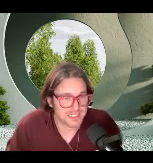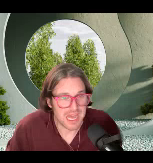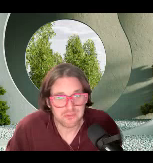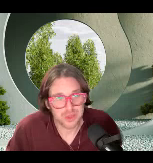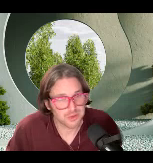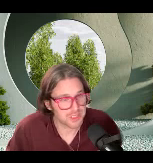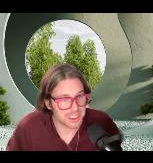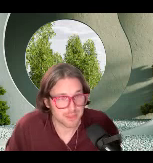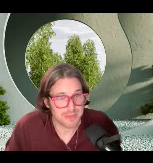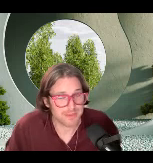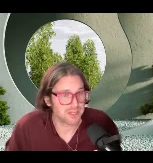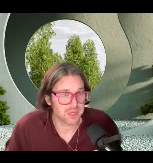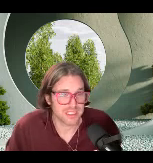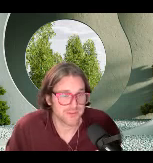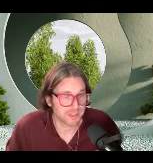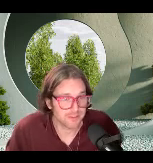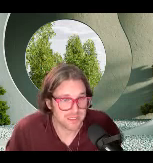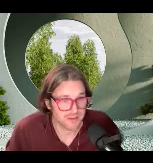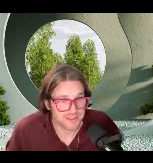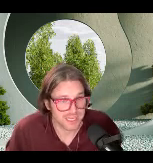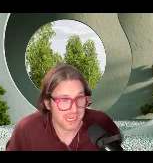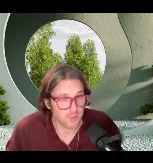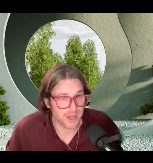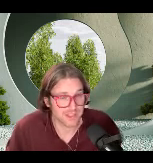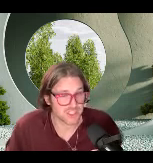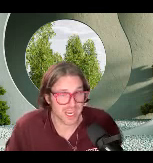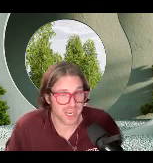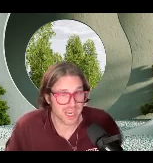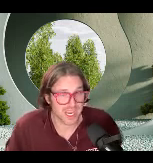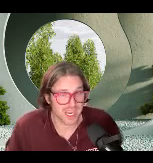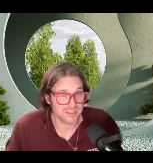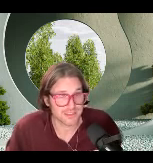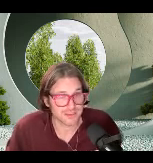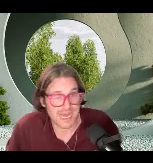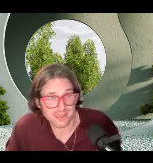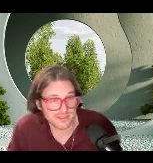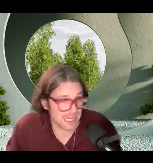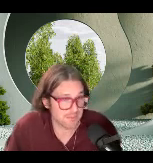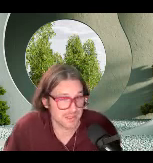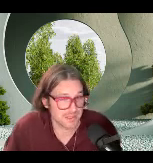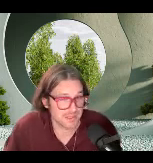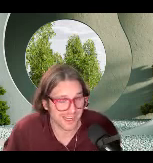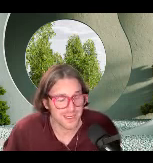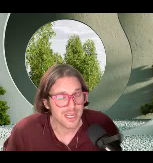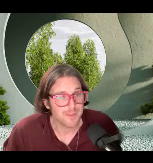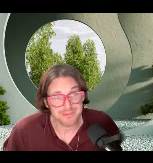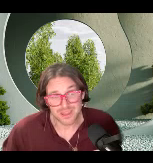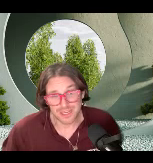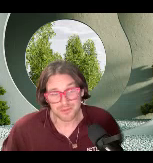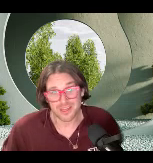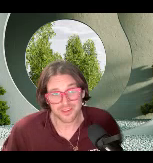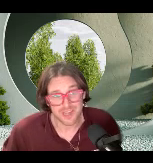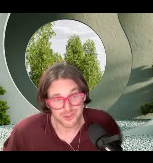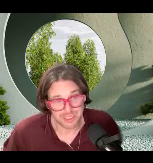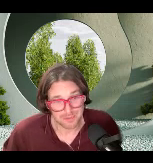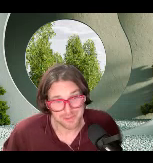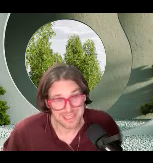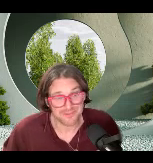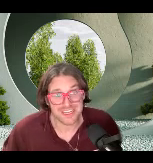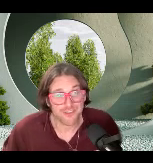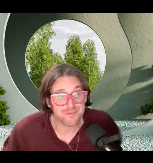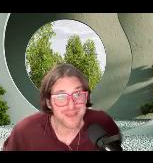comes into your class halfway through the year, maybe they transferred in from another state where the educational system is not the same as your state. Maybe they're from